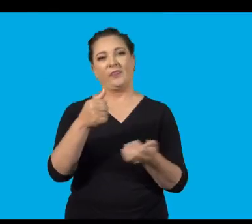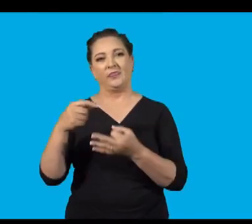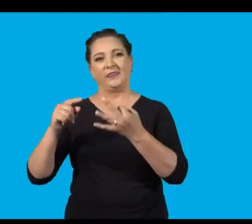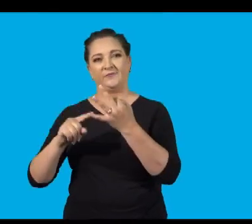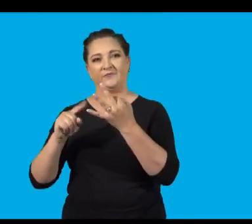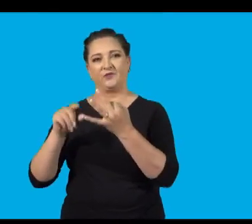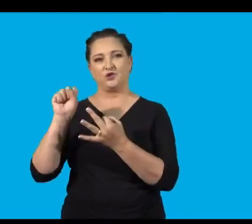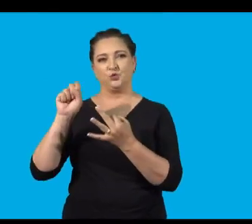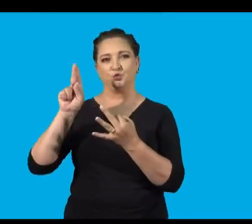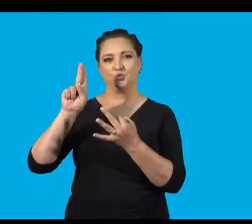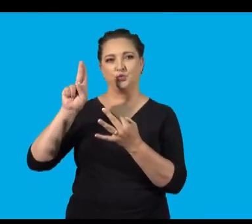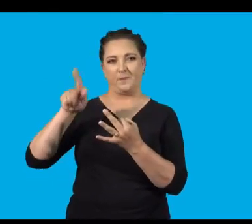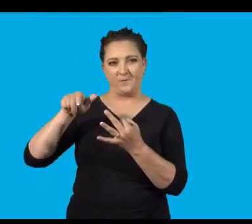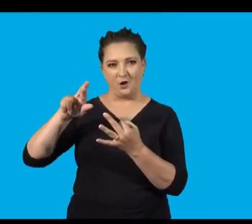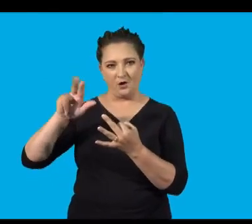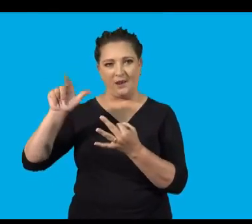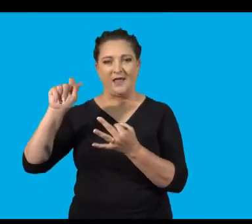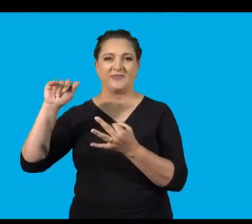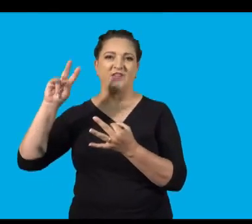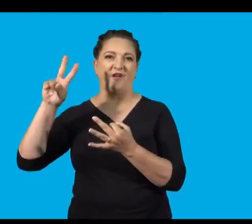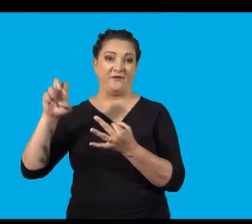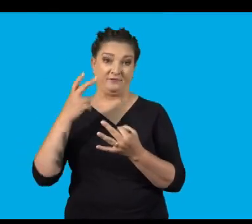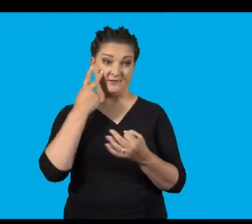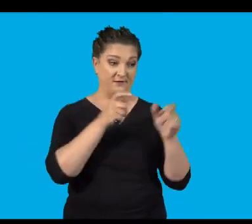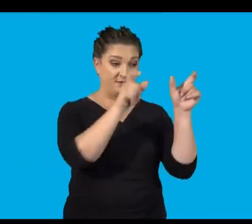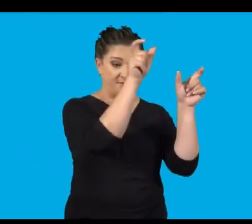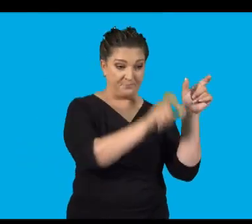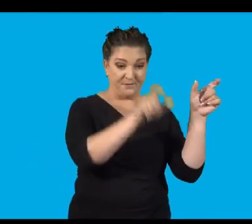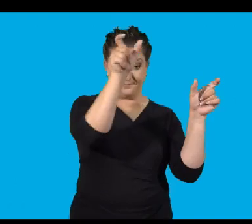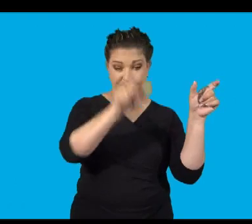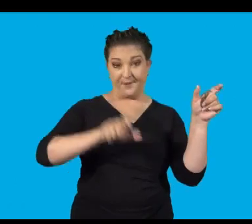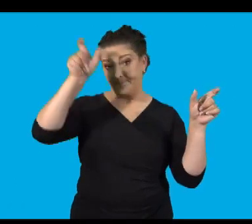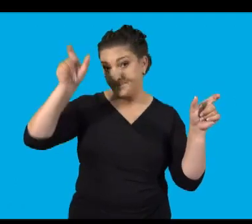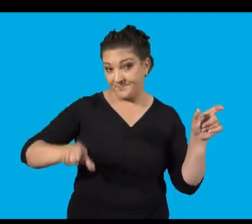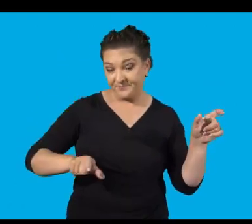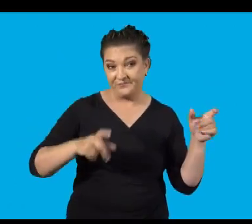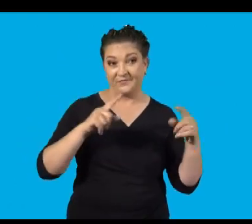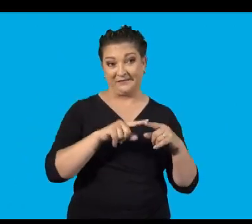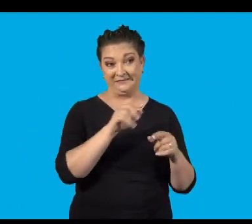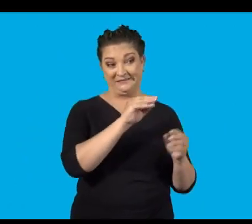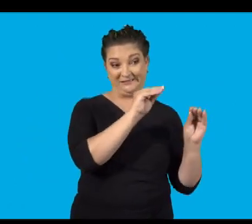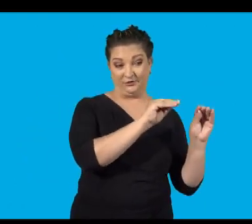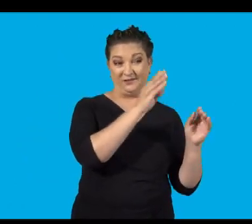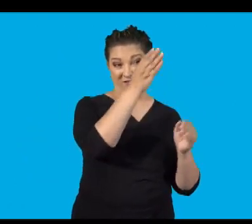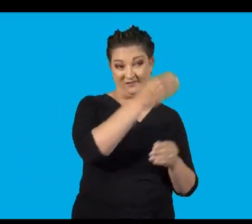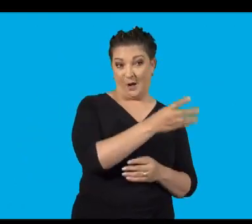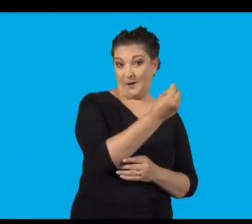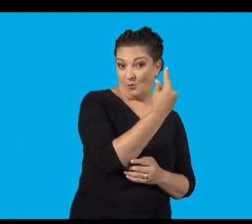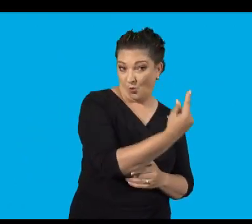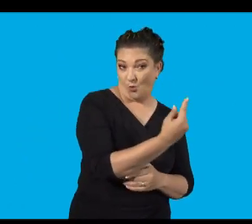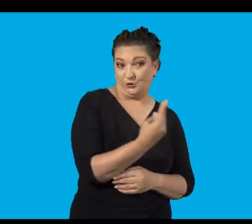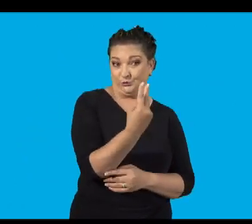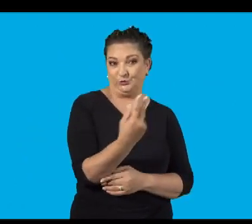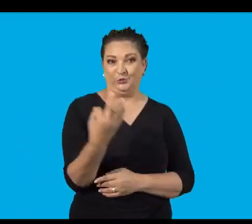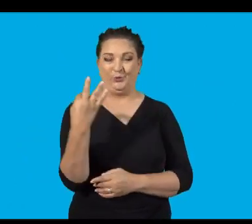So if you're looking at the table, can you see that as we're moving towards number 3, it